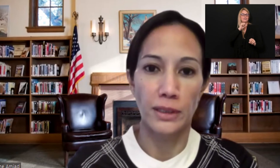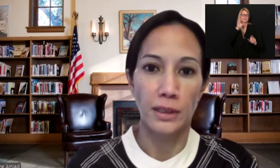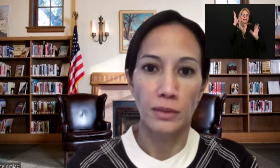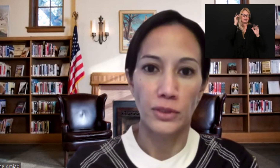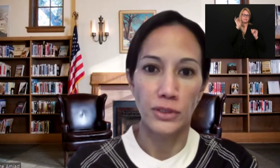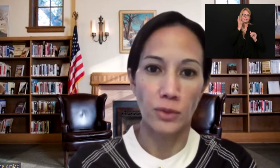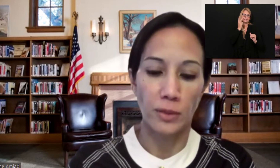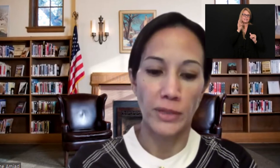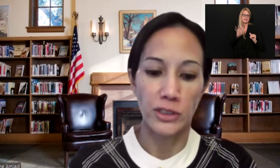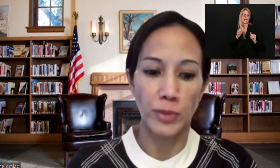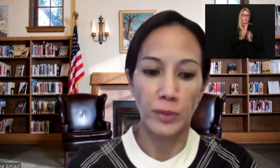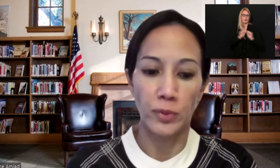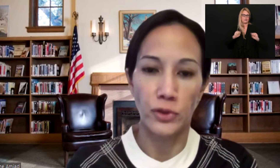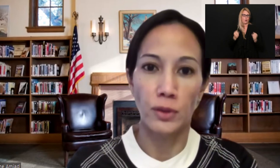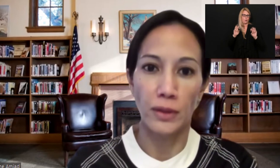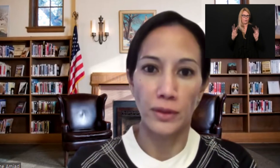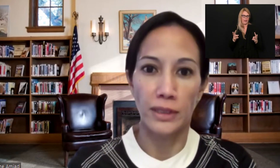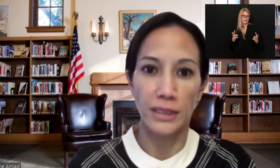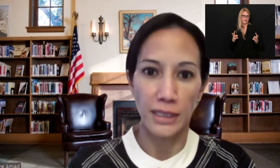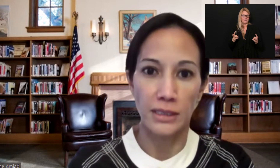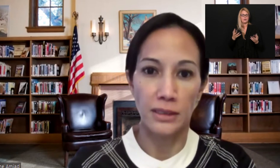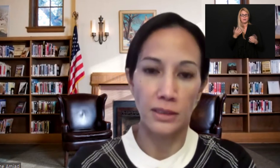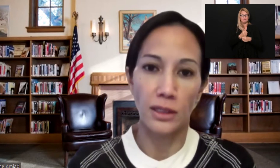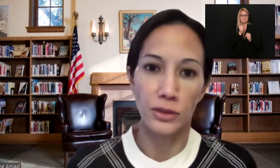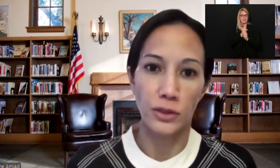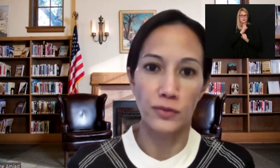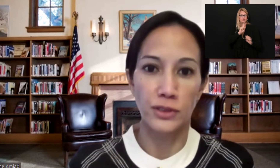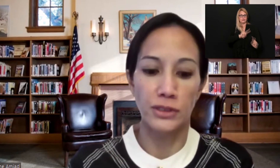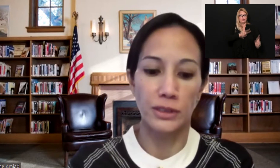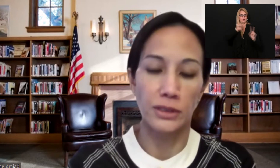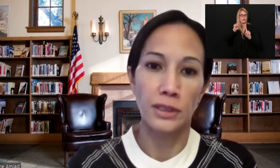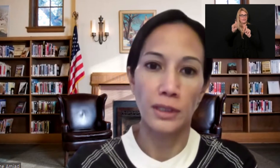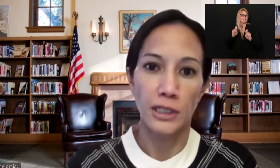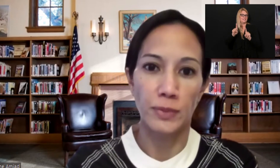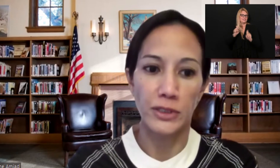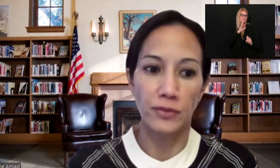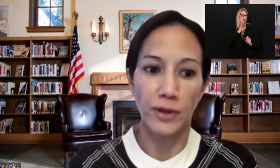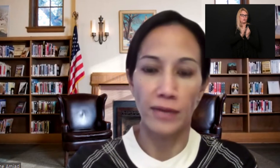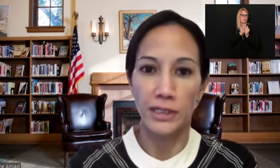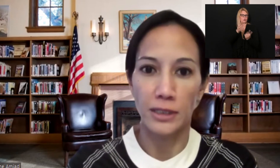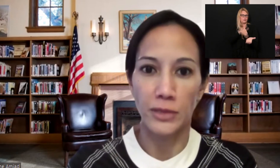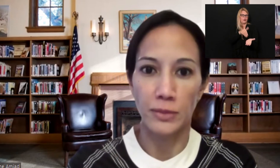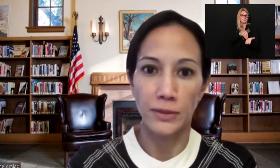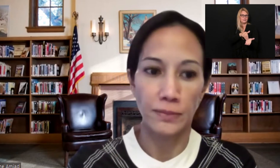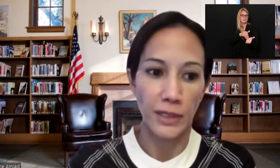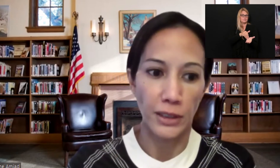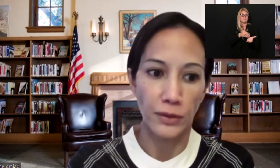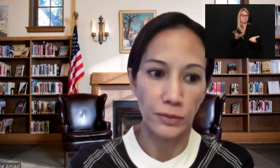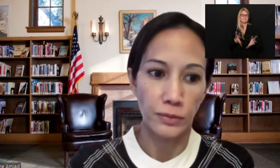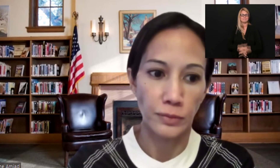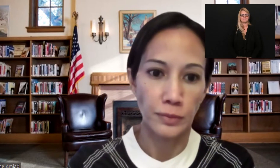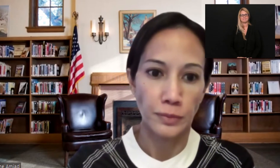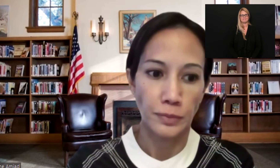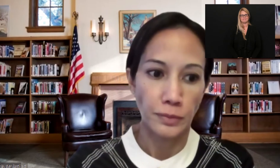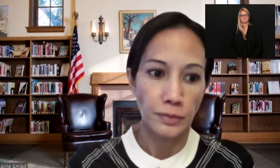in. But we still want to make sure people do go out there and get tested and talk to their physicians, especially if they're having symptoms. Thank